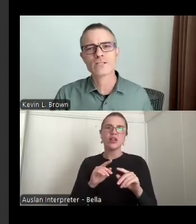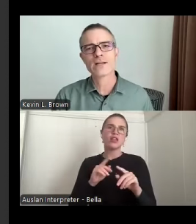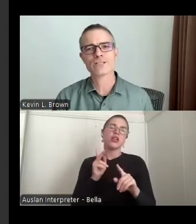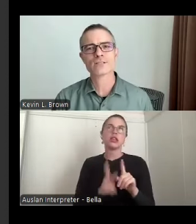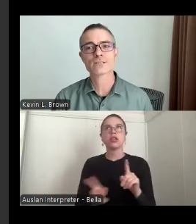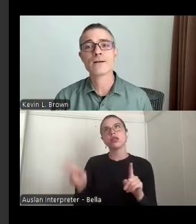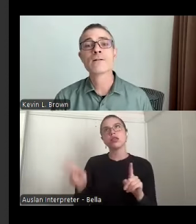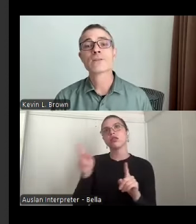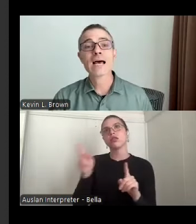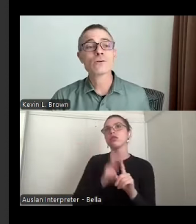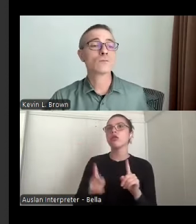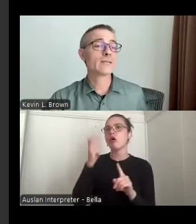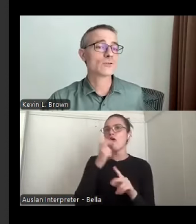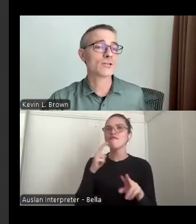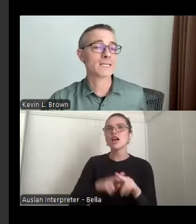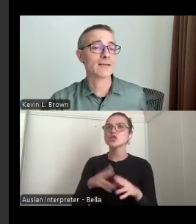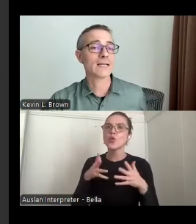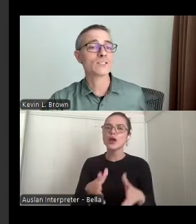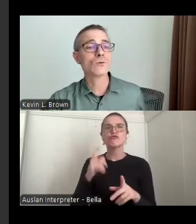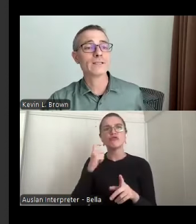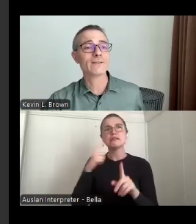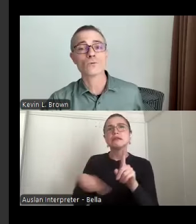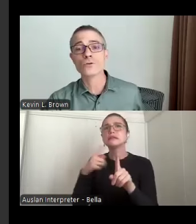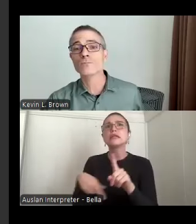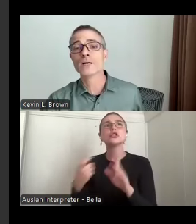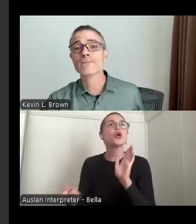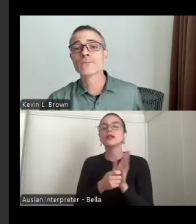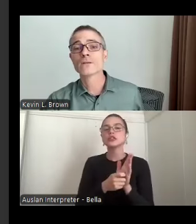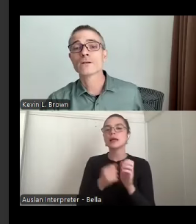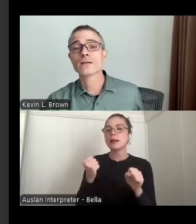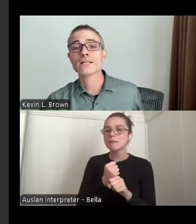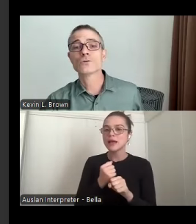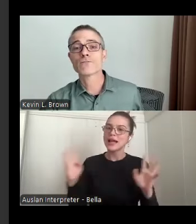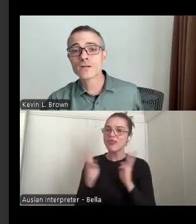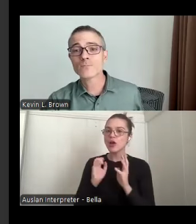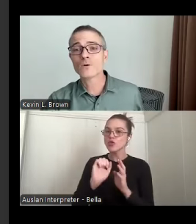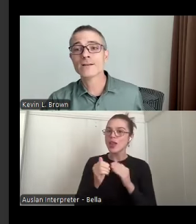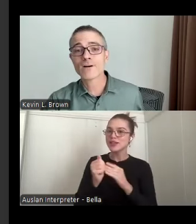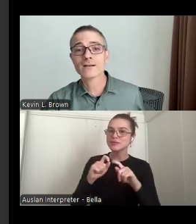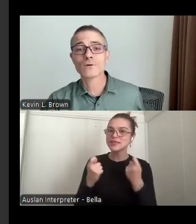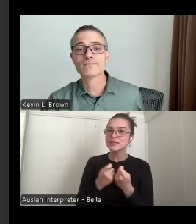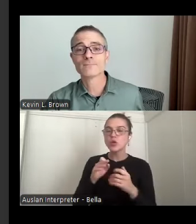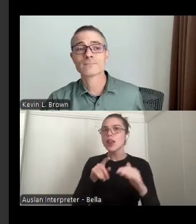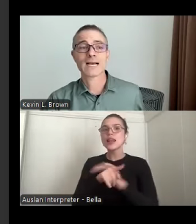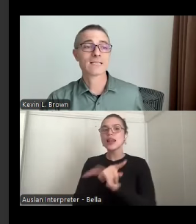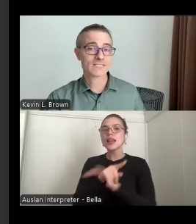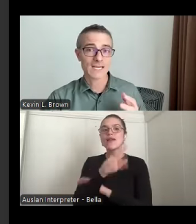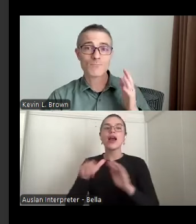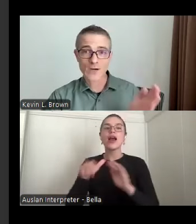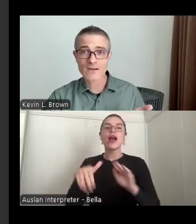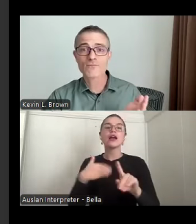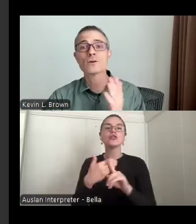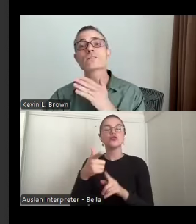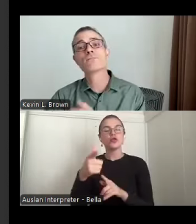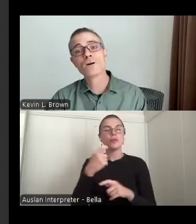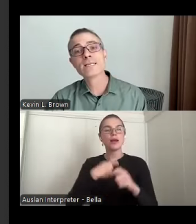chasing donations, gather your leadership team, and don't leave the room until you're fundable and findable. As I've said,